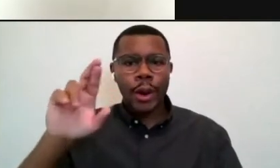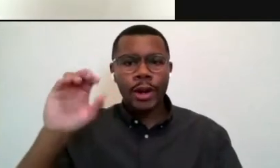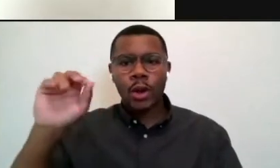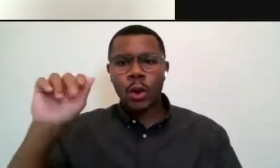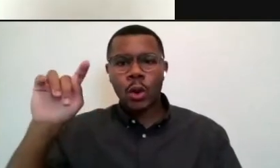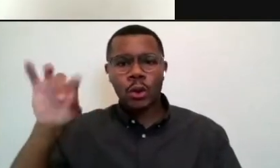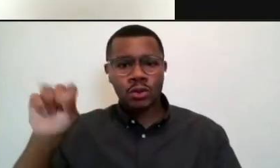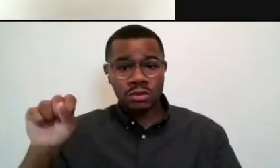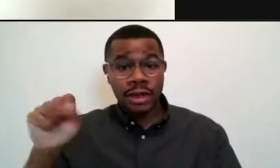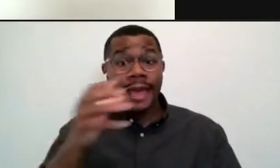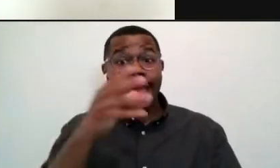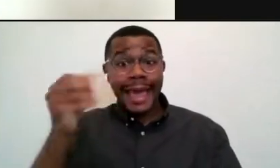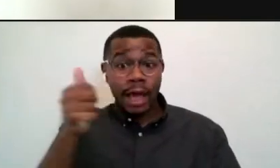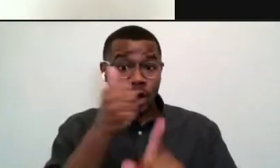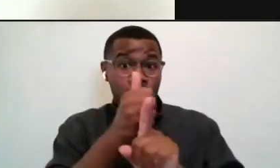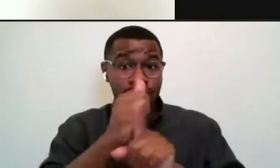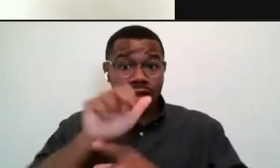advocate.